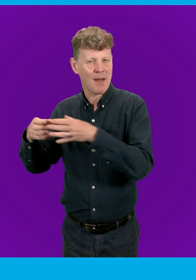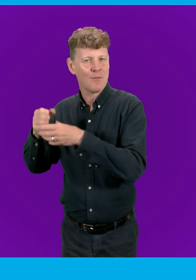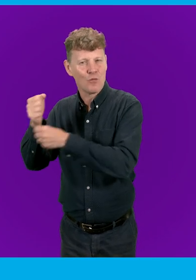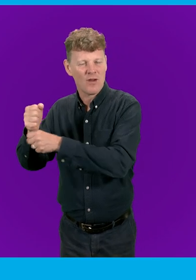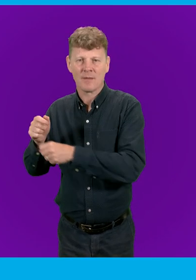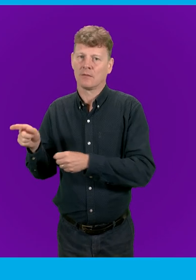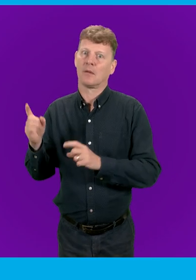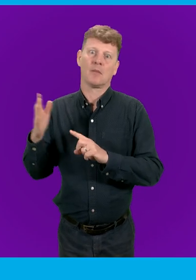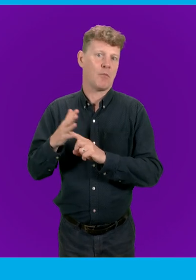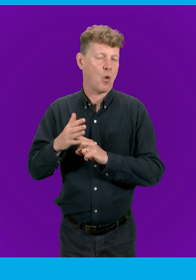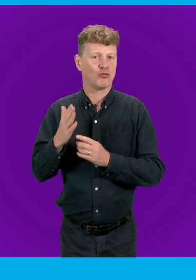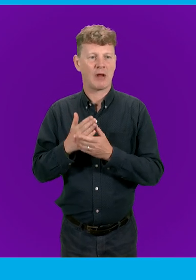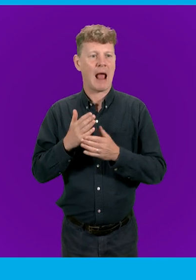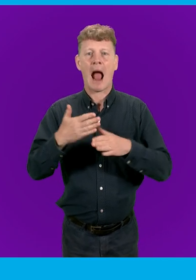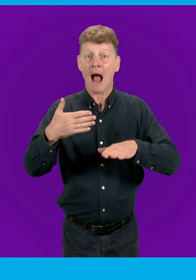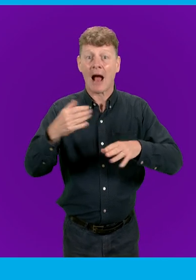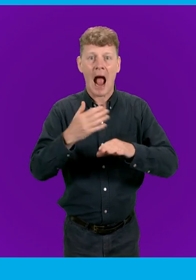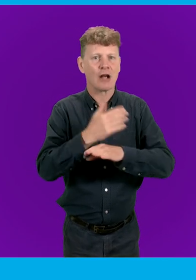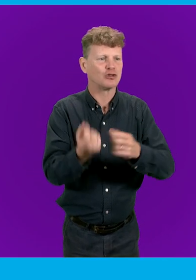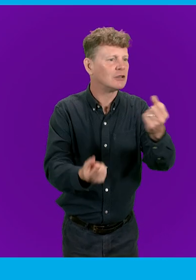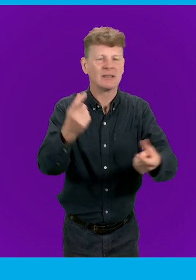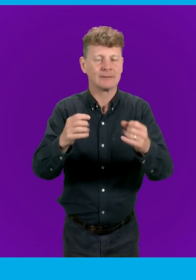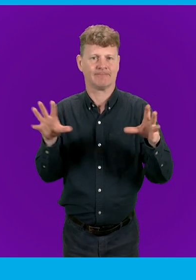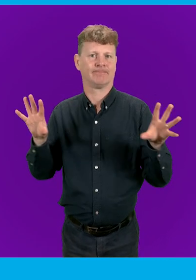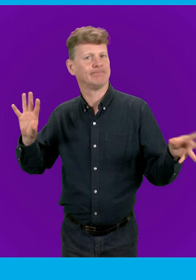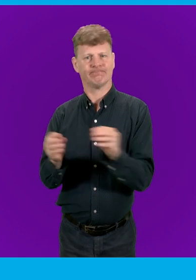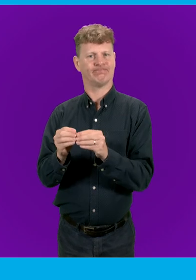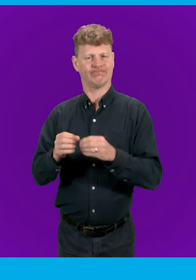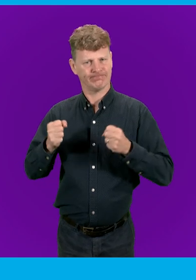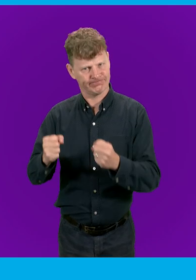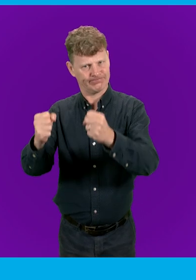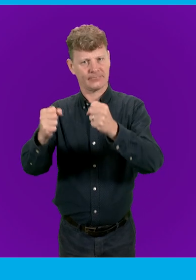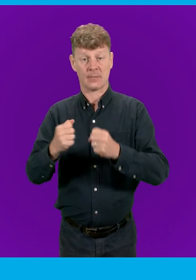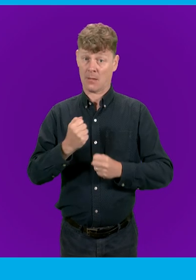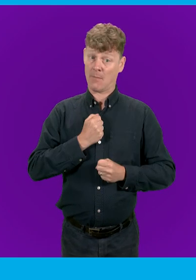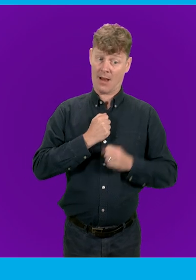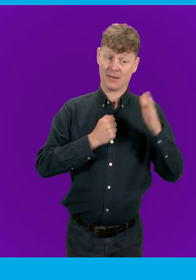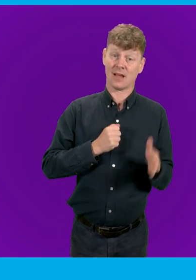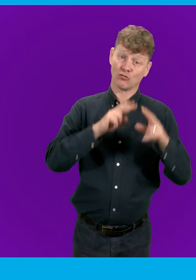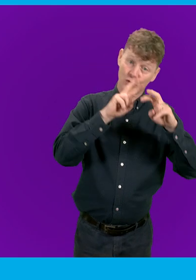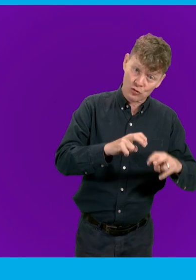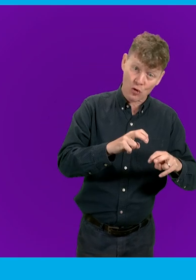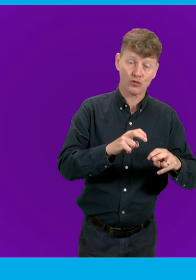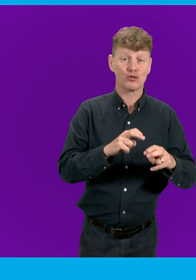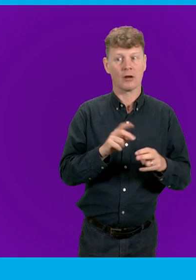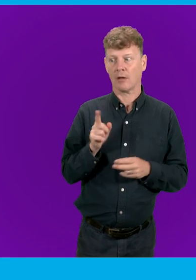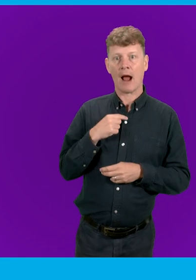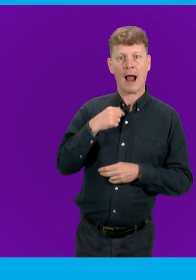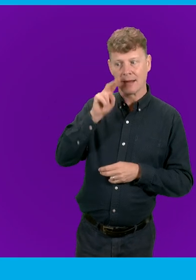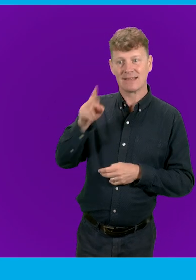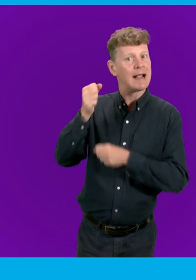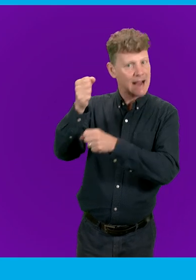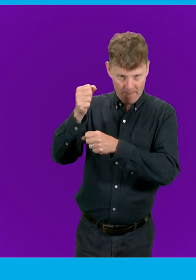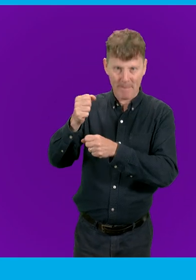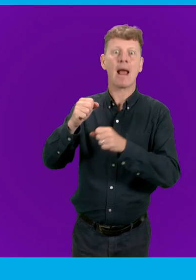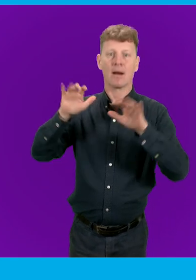galvanise action. I think from my side as a researcher, campaigns are really important to draw attention to the